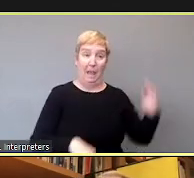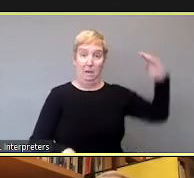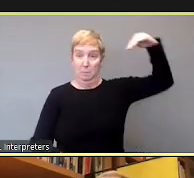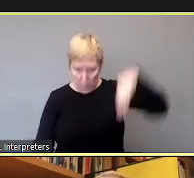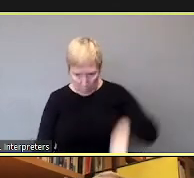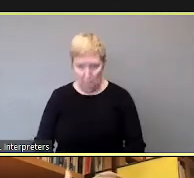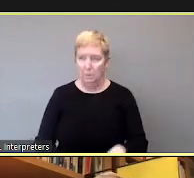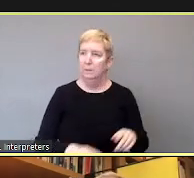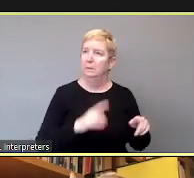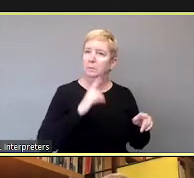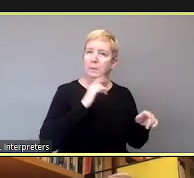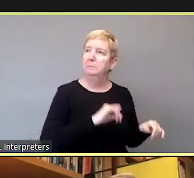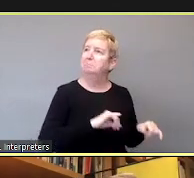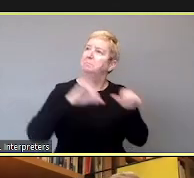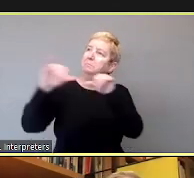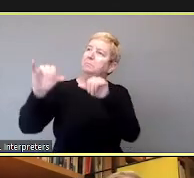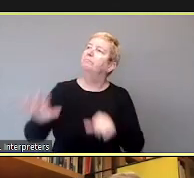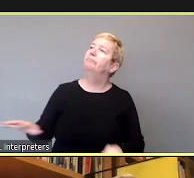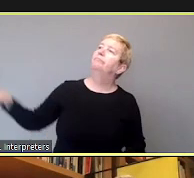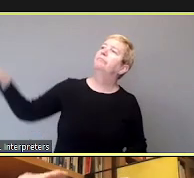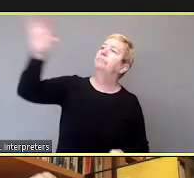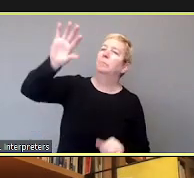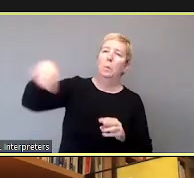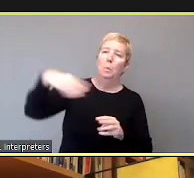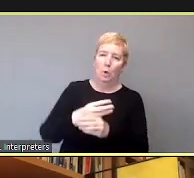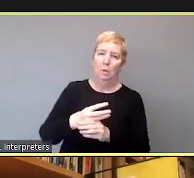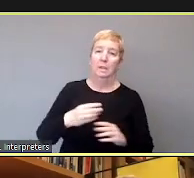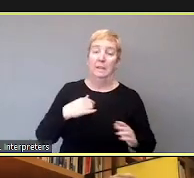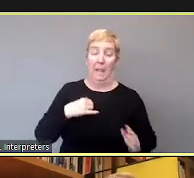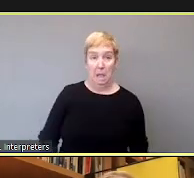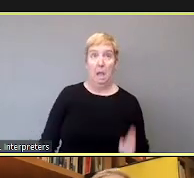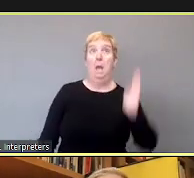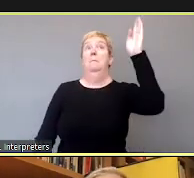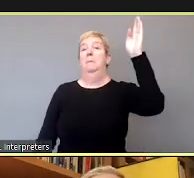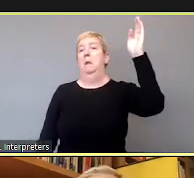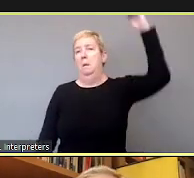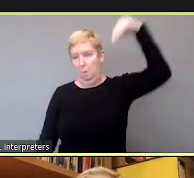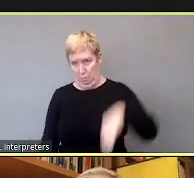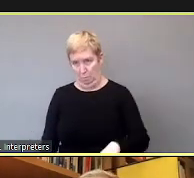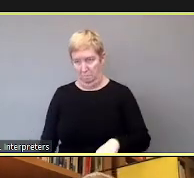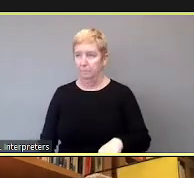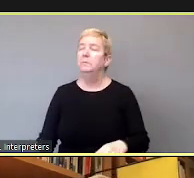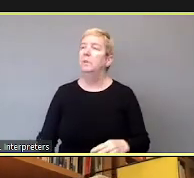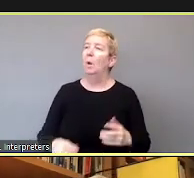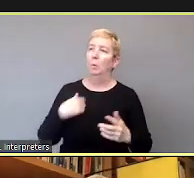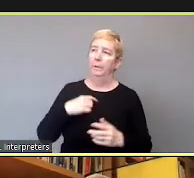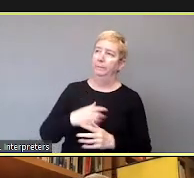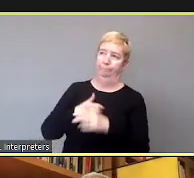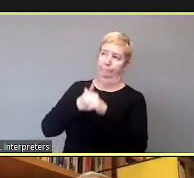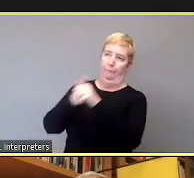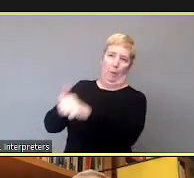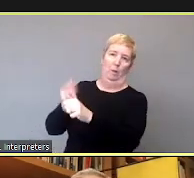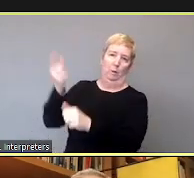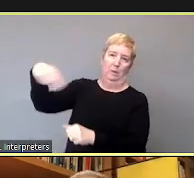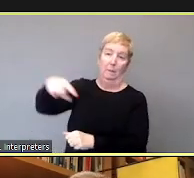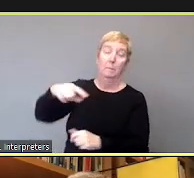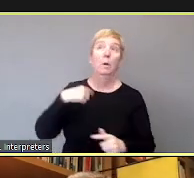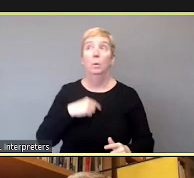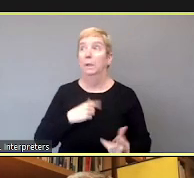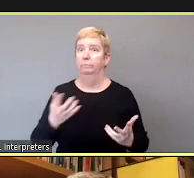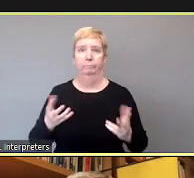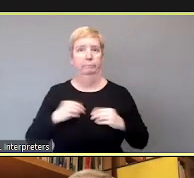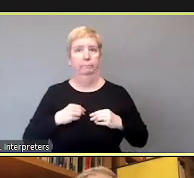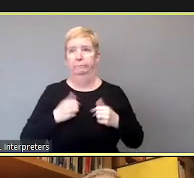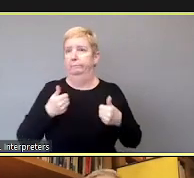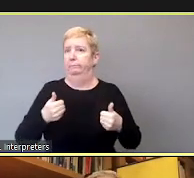rapid ascent, upward part of the curve, very rapid descent. We welcome it. Another thing I wanted to mention is Mike